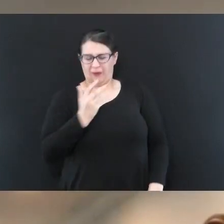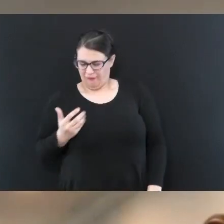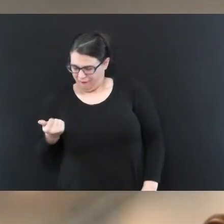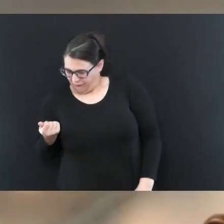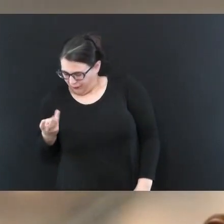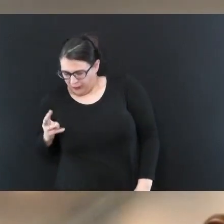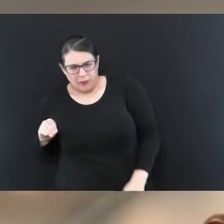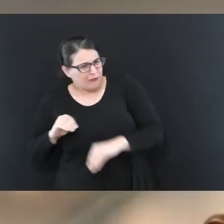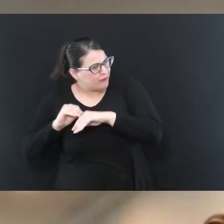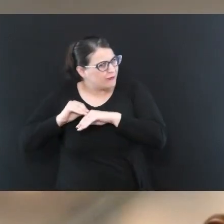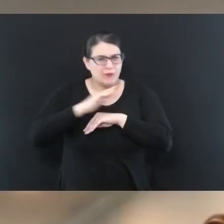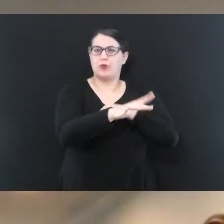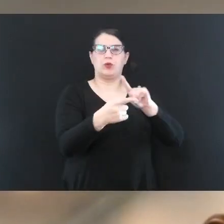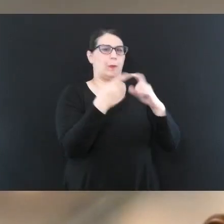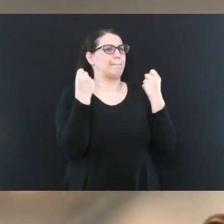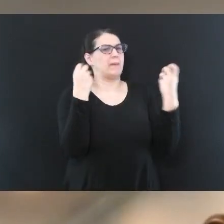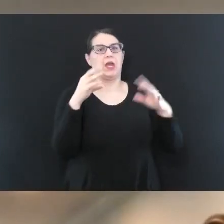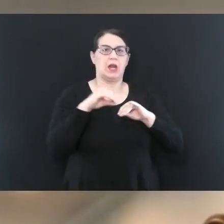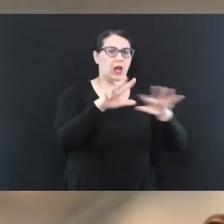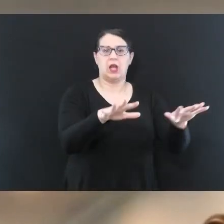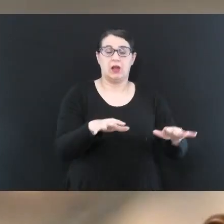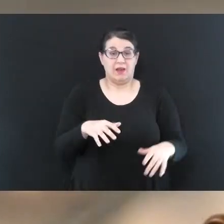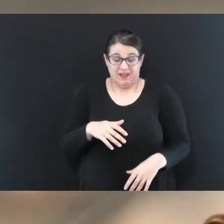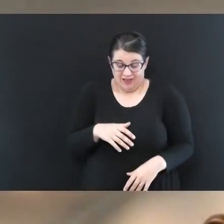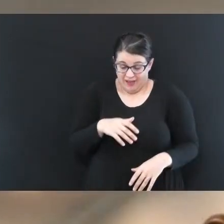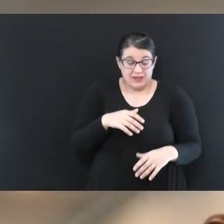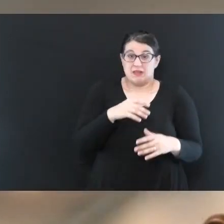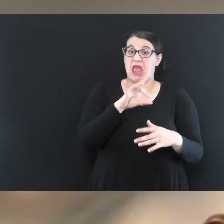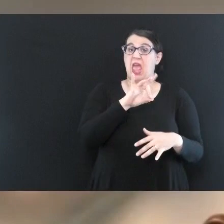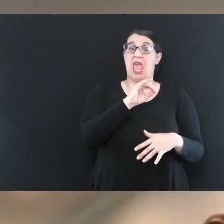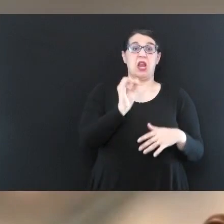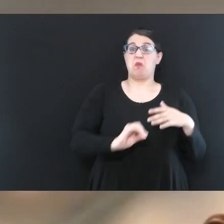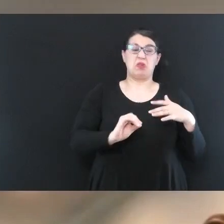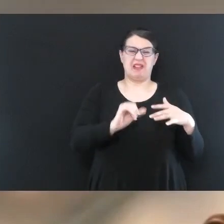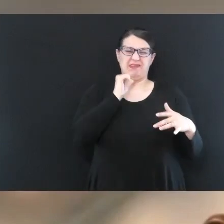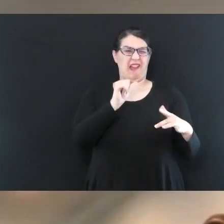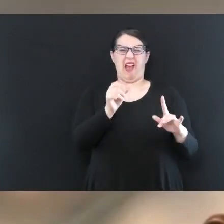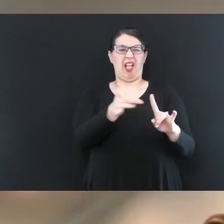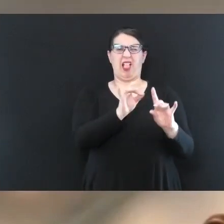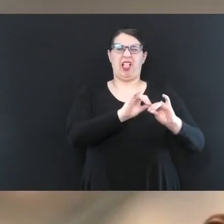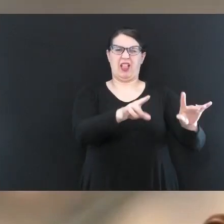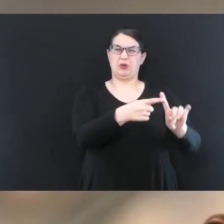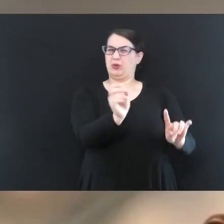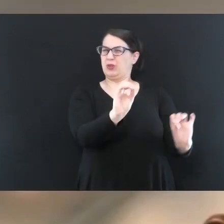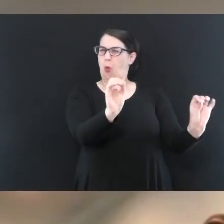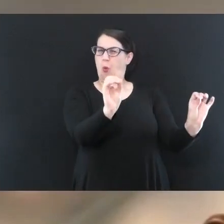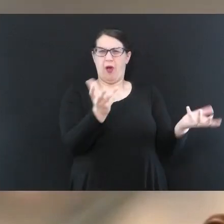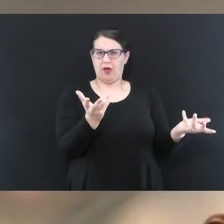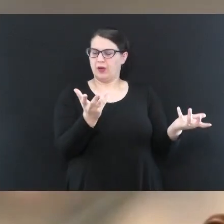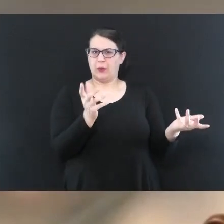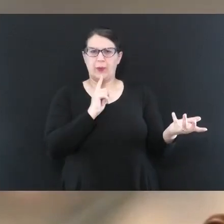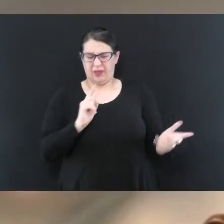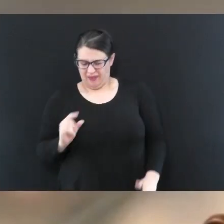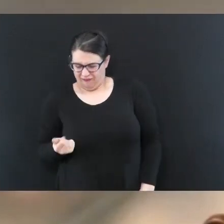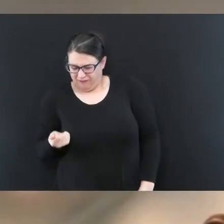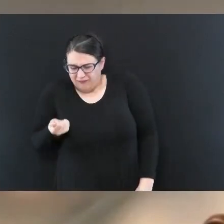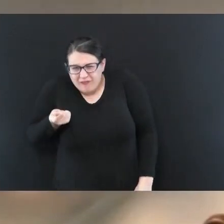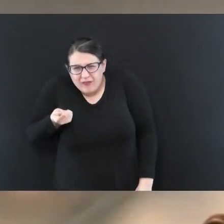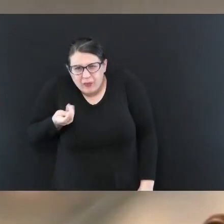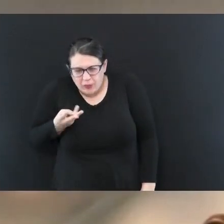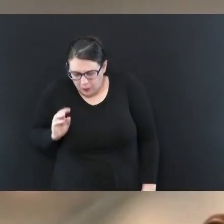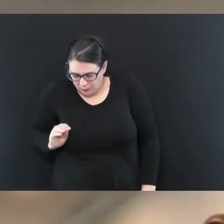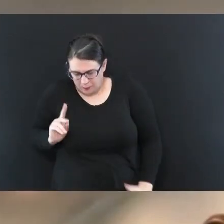in those villages infected nobody else. So a real small number of people, 5% in that study,